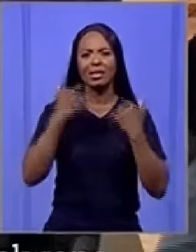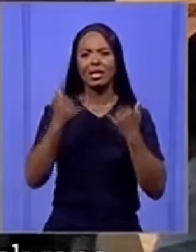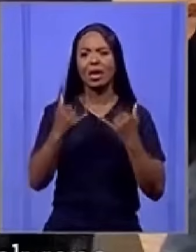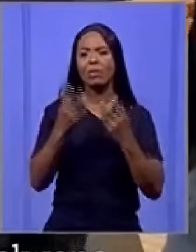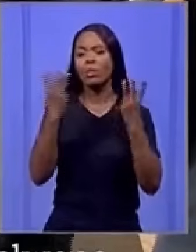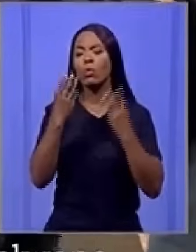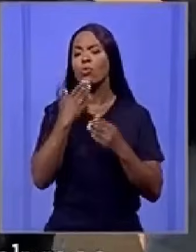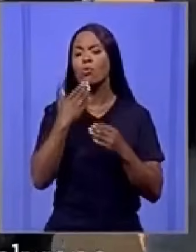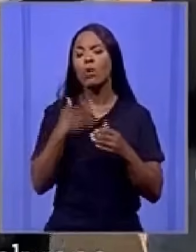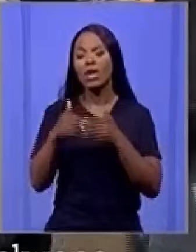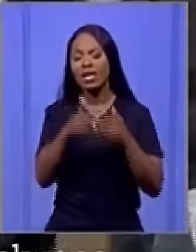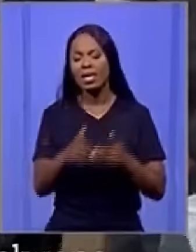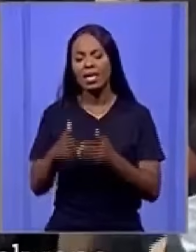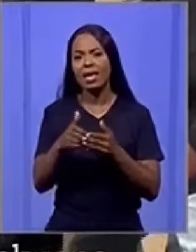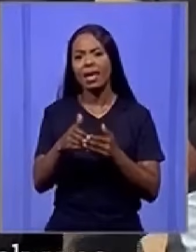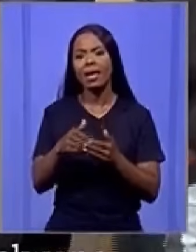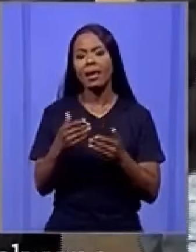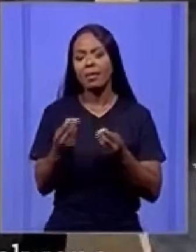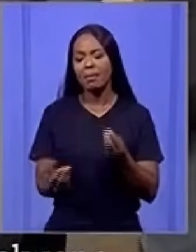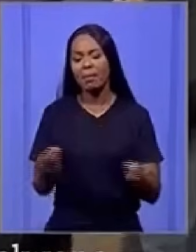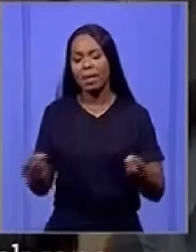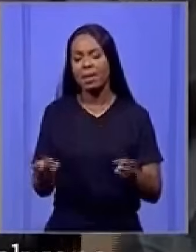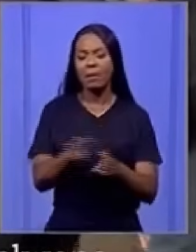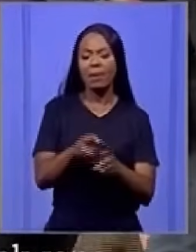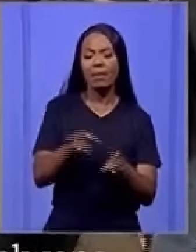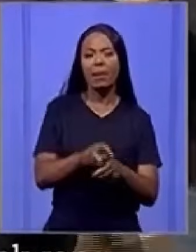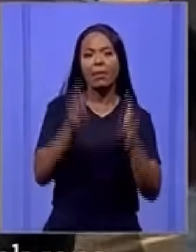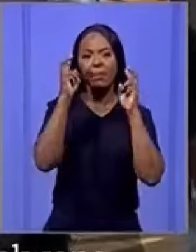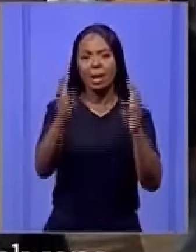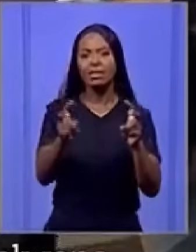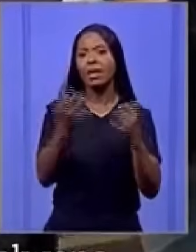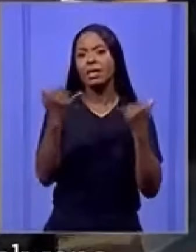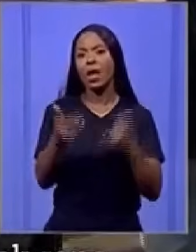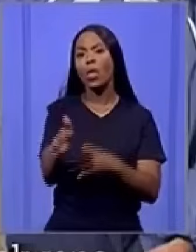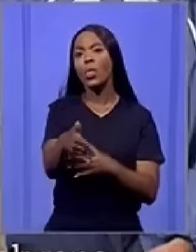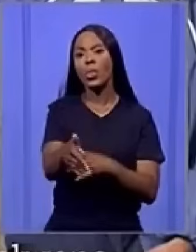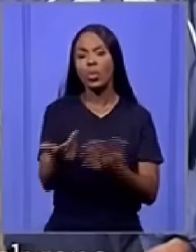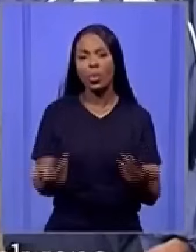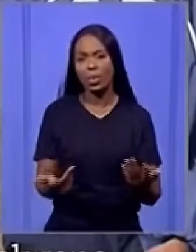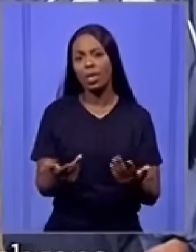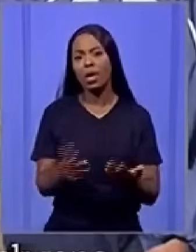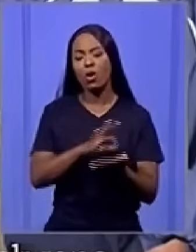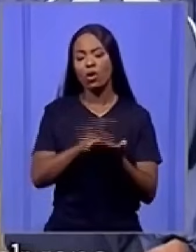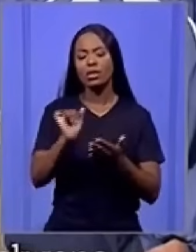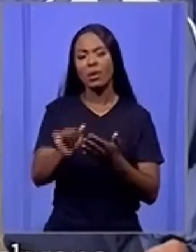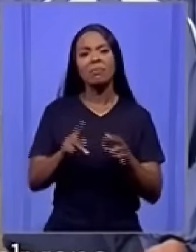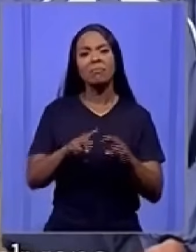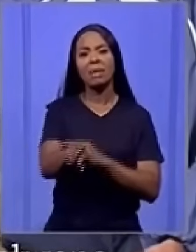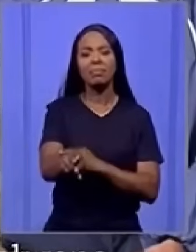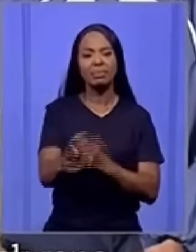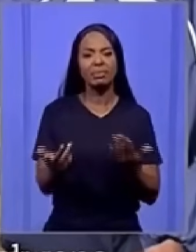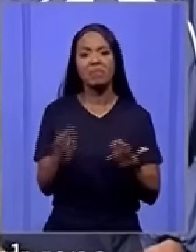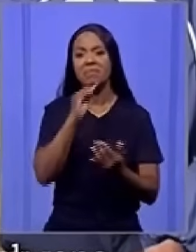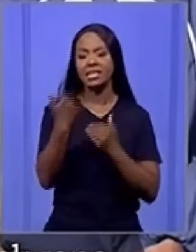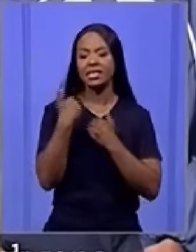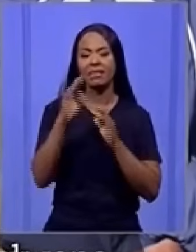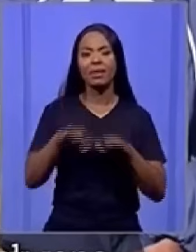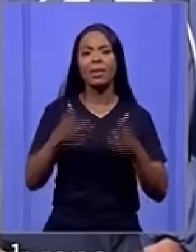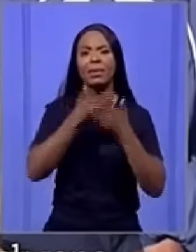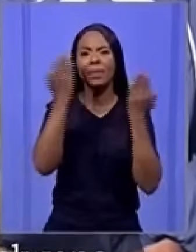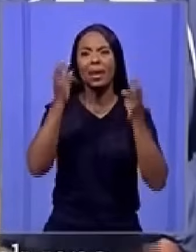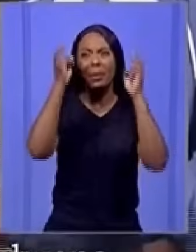tlhoba le teng di-contract tsa bone di expirile so go ra gore bana ba rena a ba safe mo dibeseng. Dibese tse di hirilweng ga se delete ke dibese tse tsa kgale